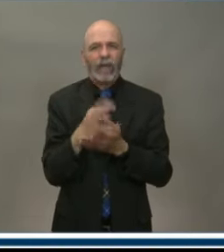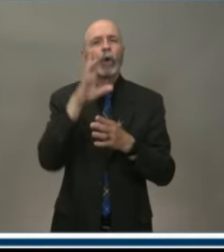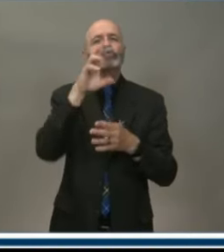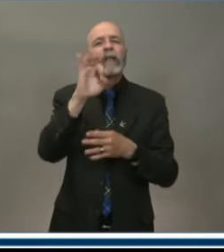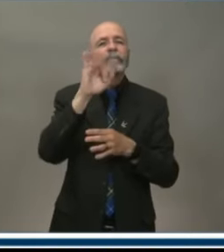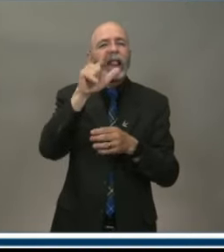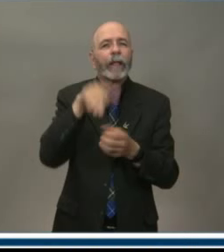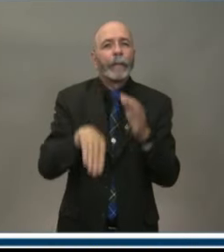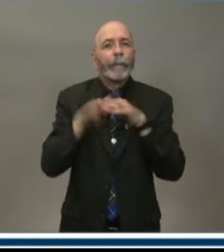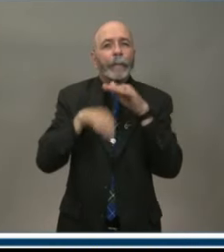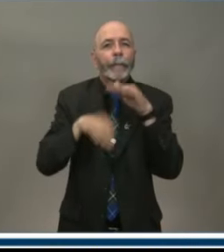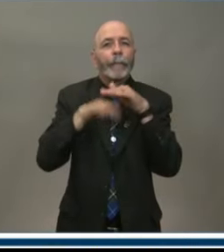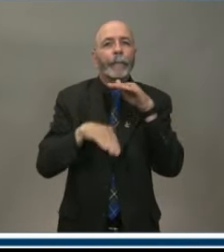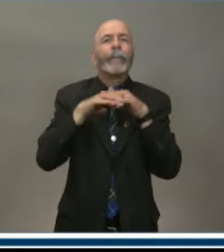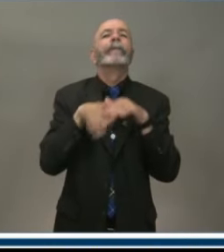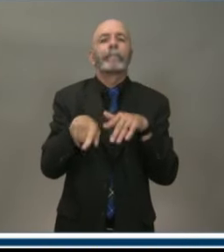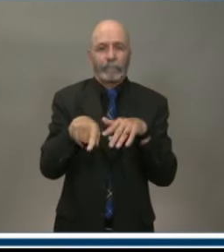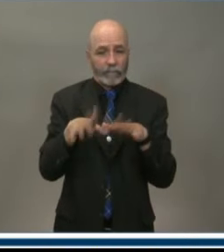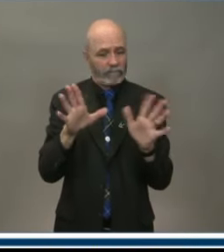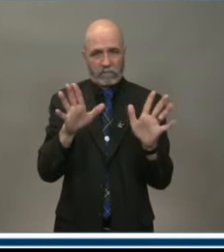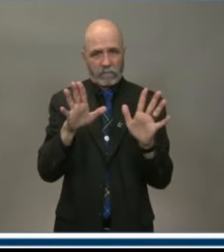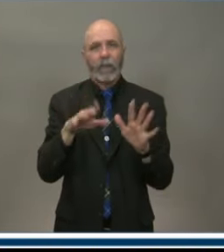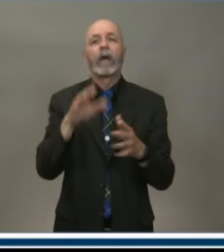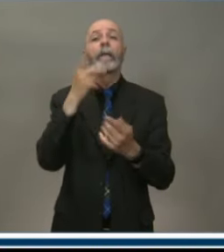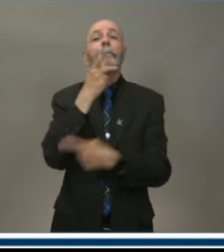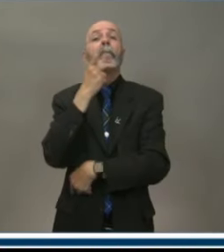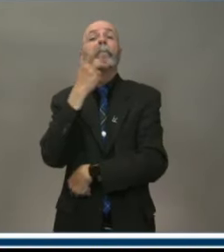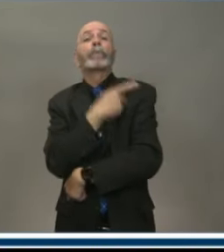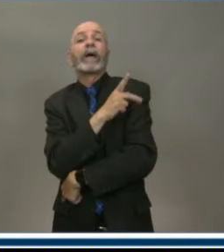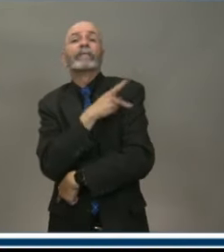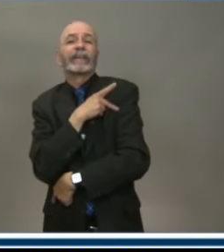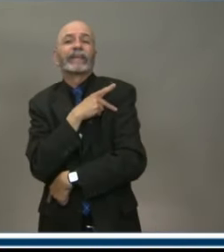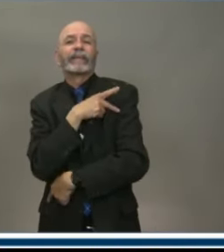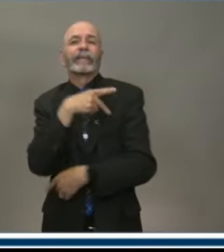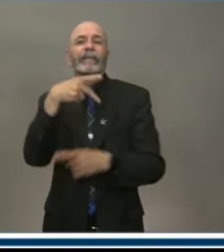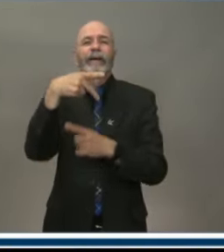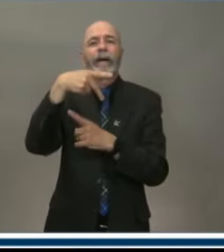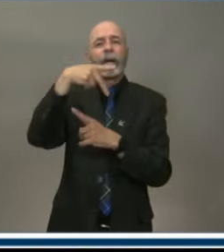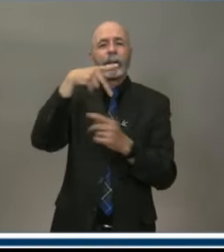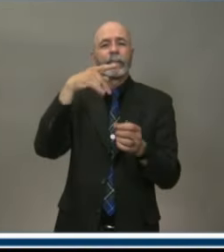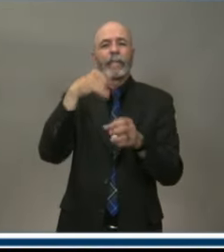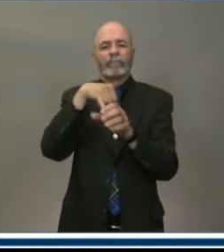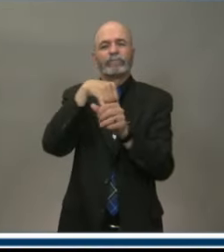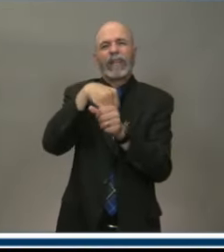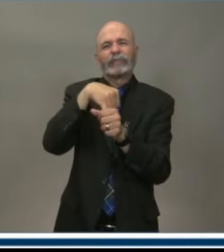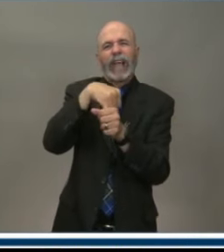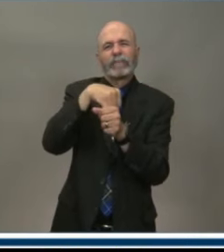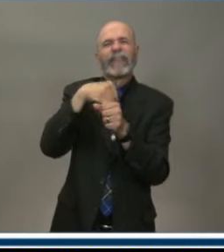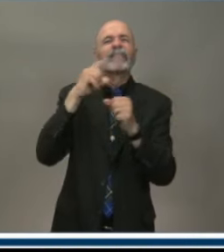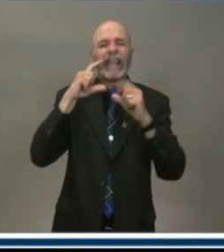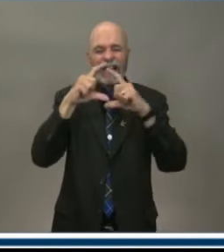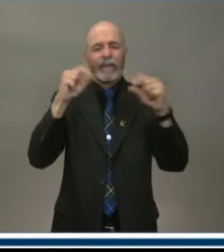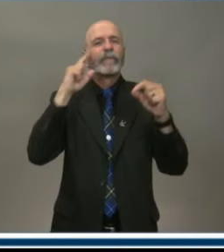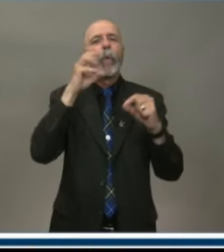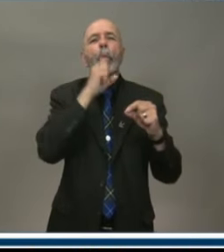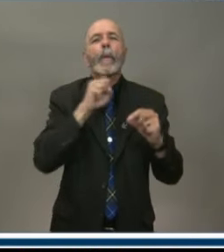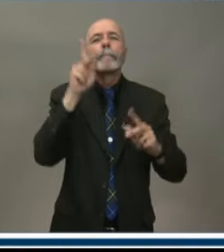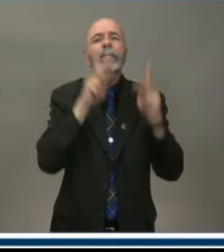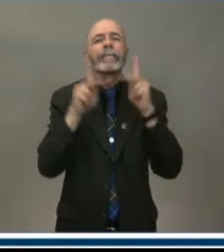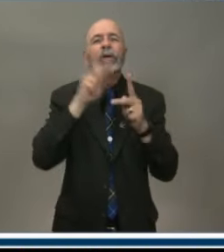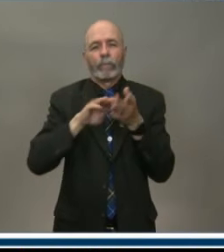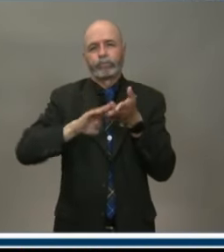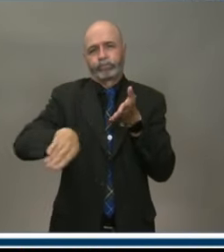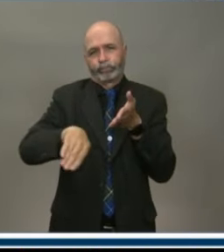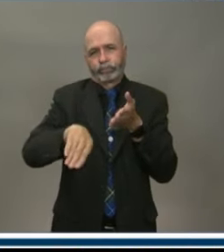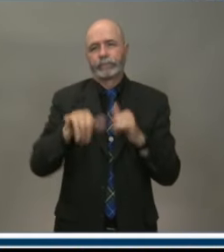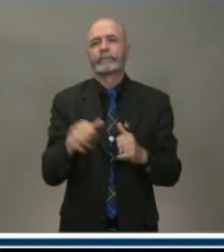on a provincial pharmacare program, including those who are supported through community services. Go ahead, John, with your